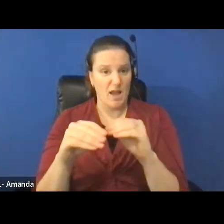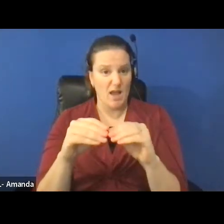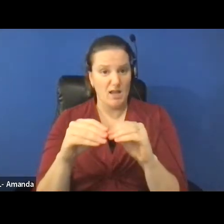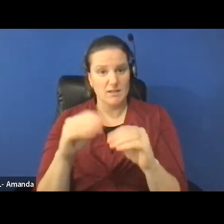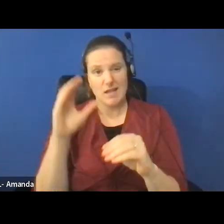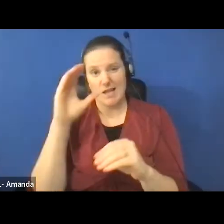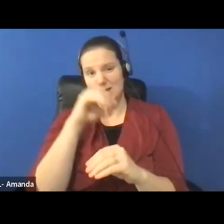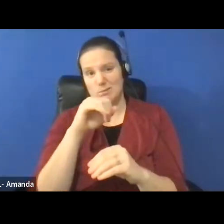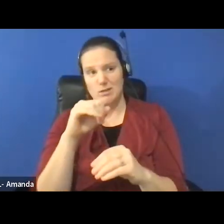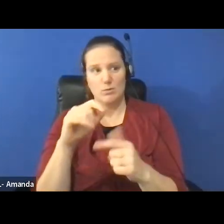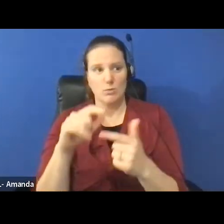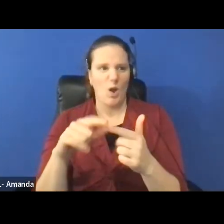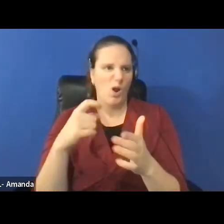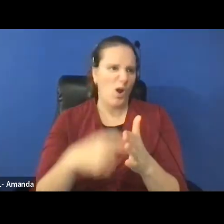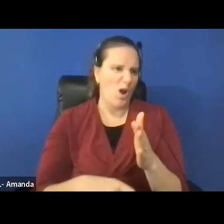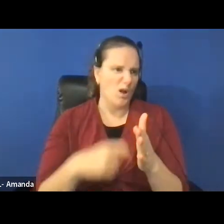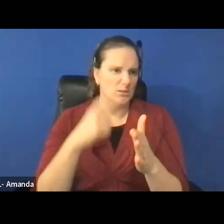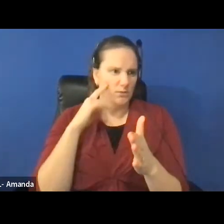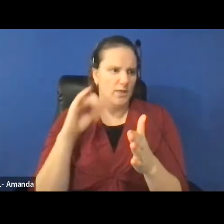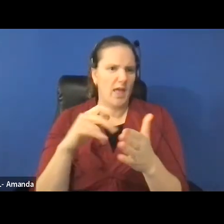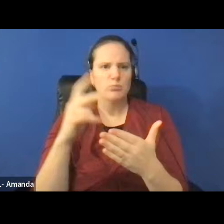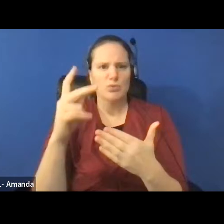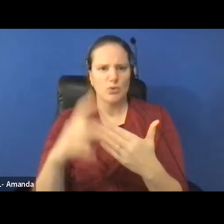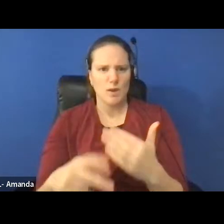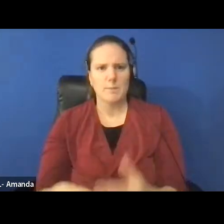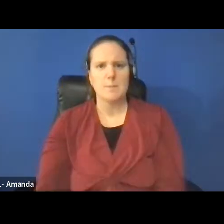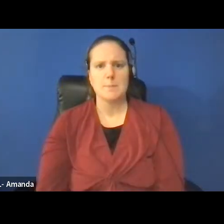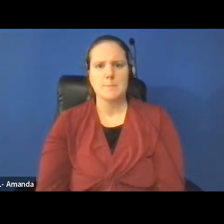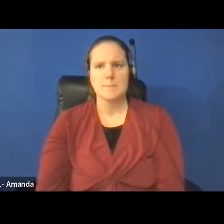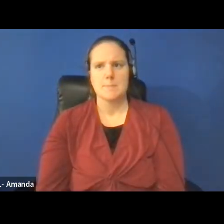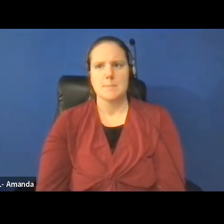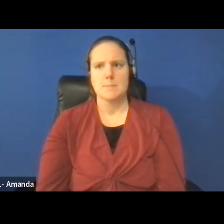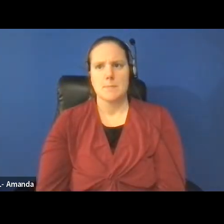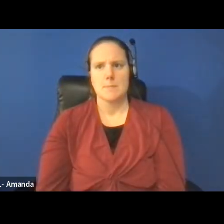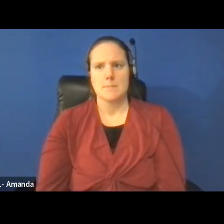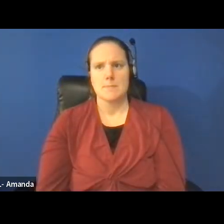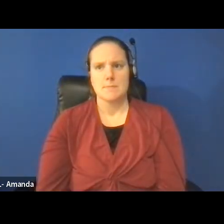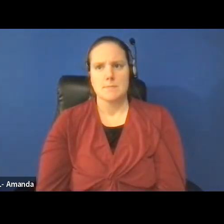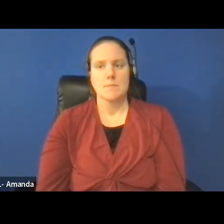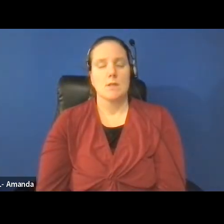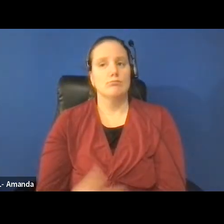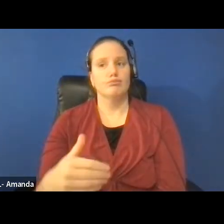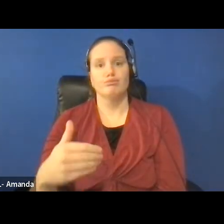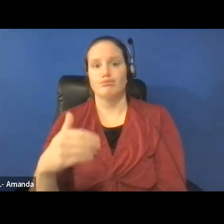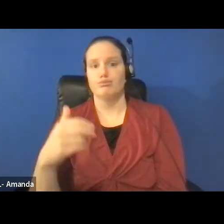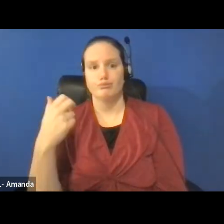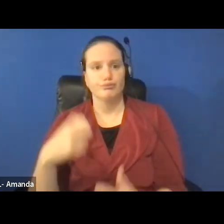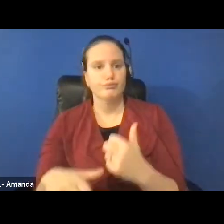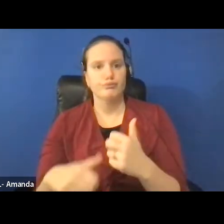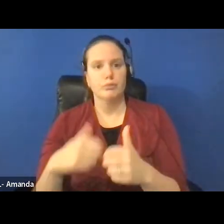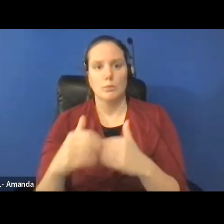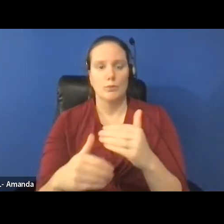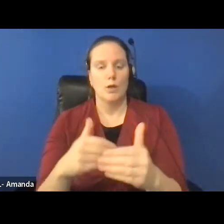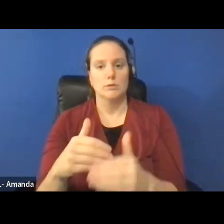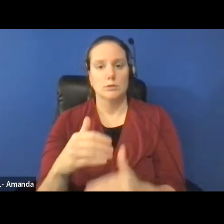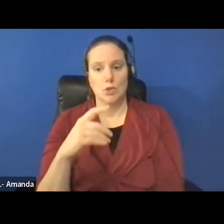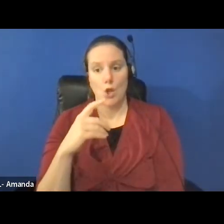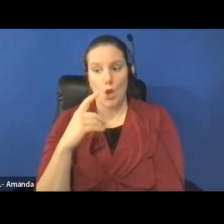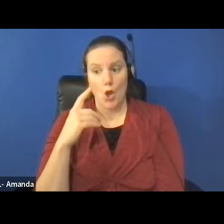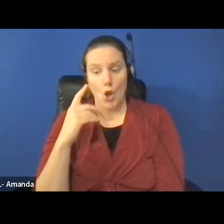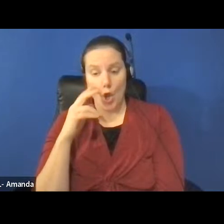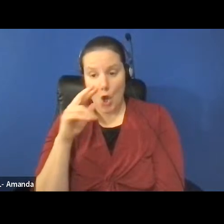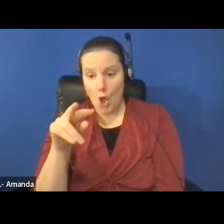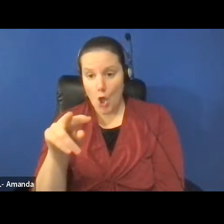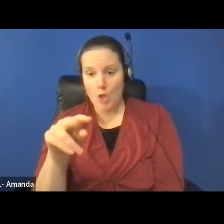for cost for the program. And we're going through a very rigorous process that's looking at